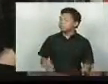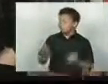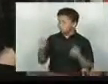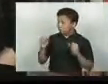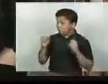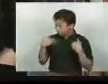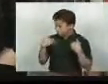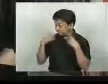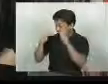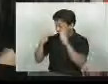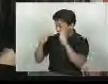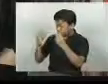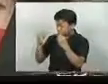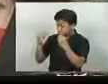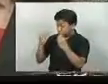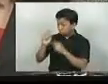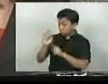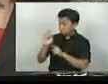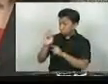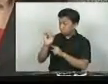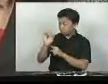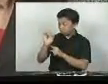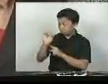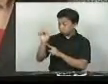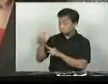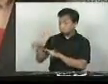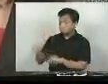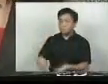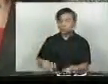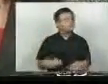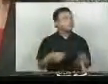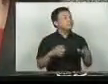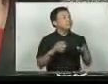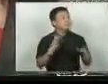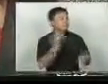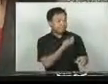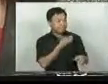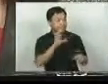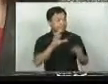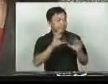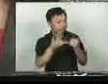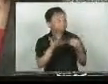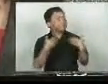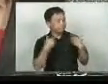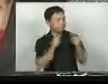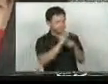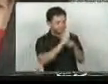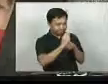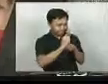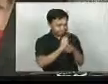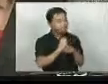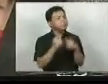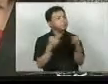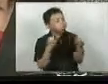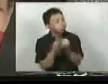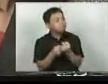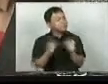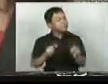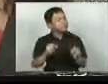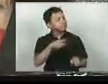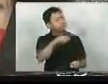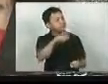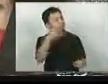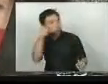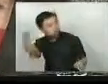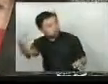MYOB? Okay, our company provided training and also implementation support and help desk, online